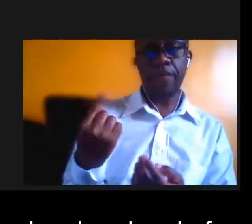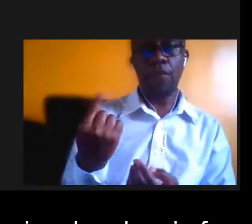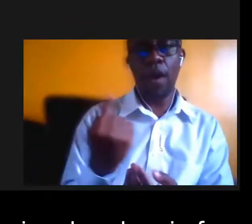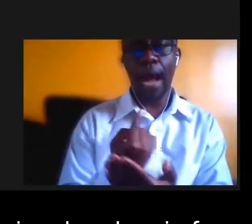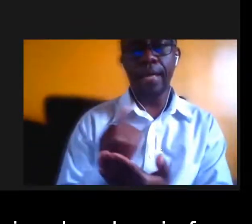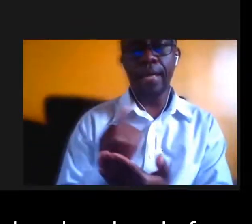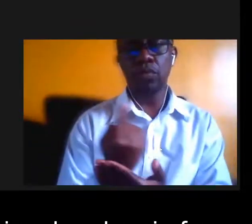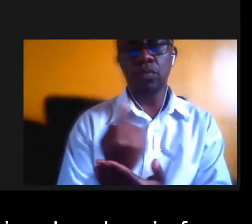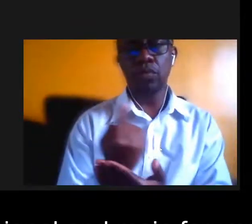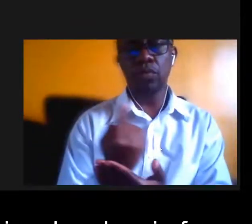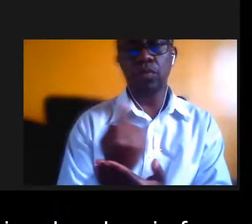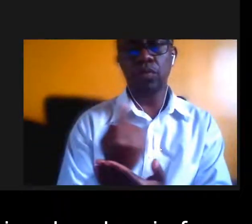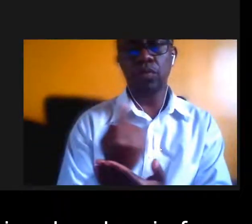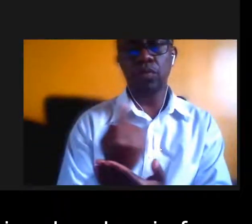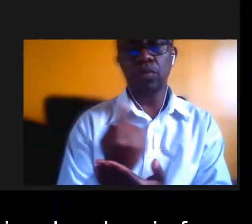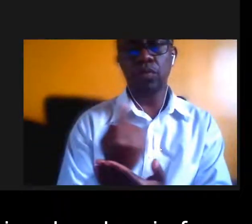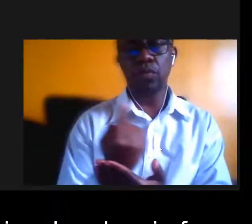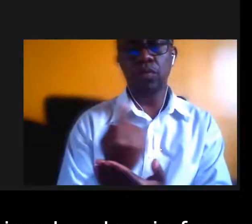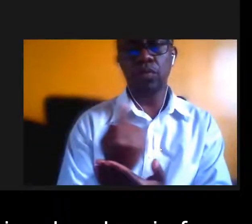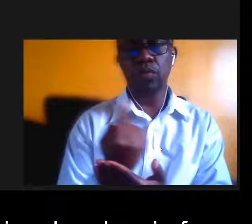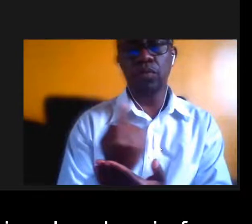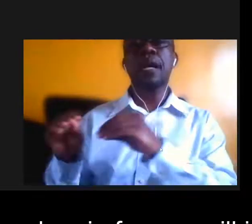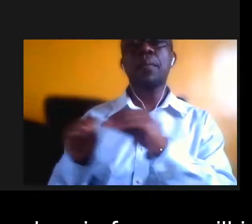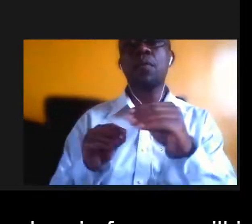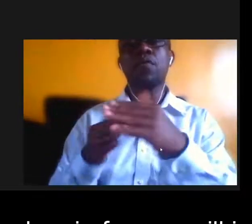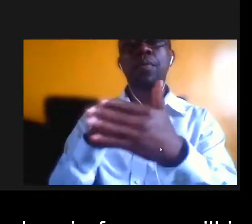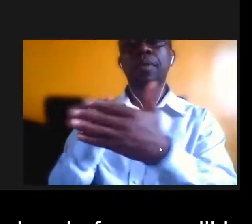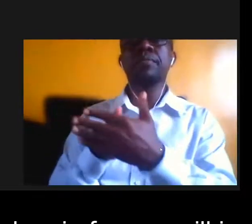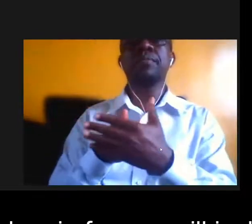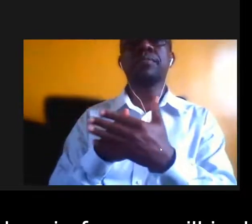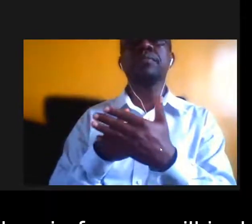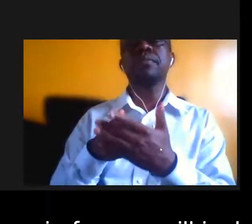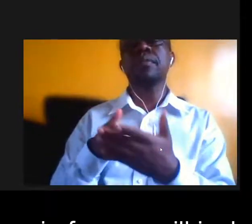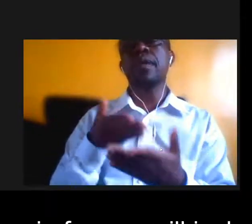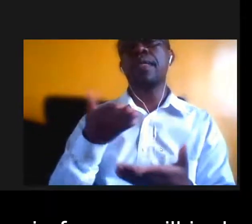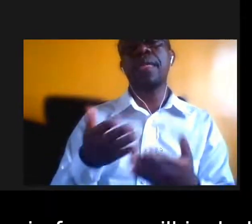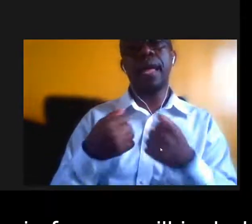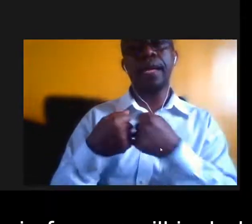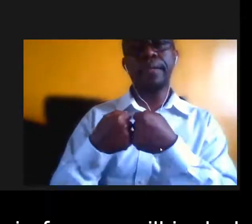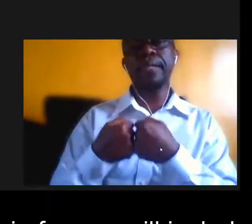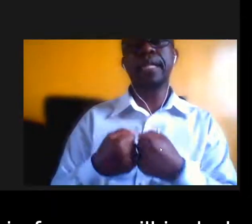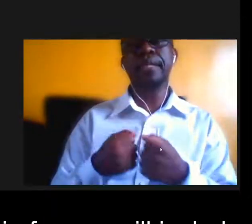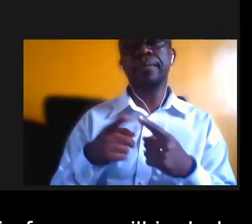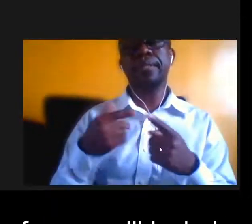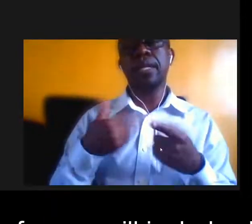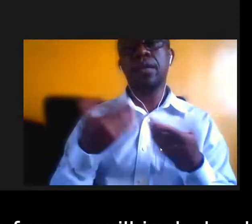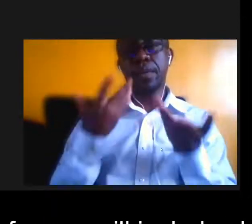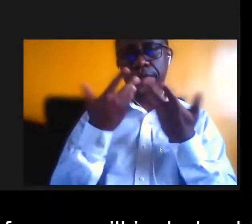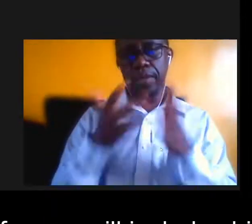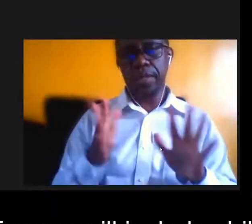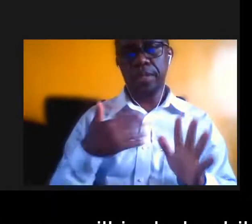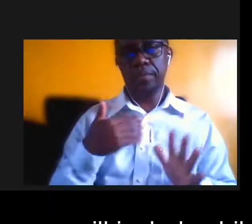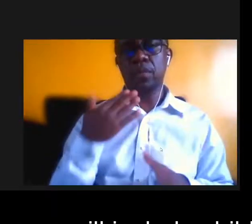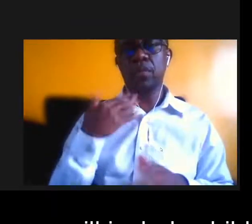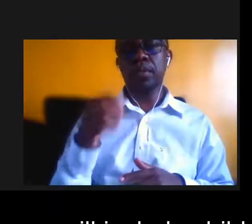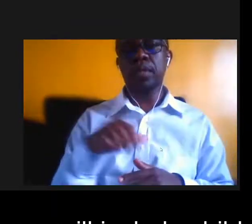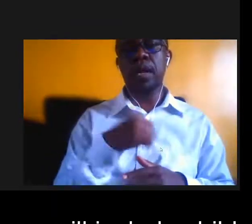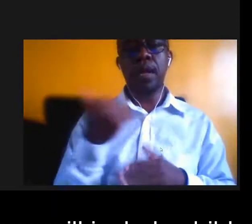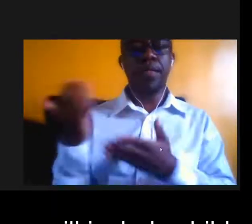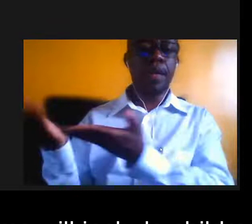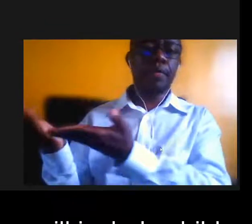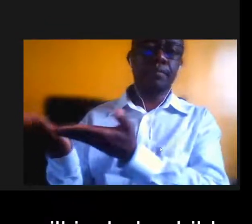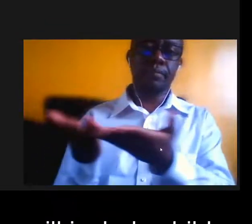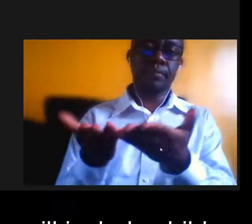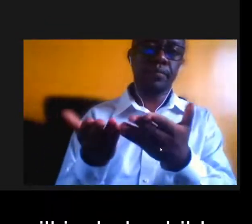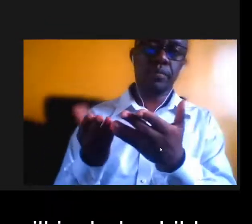to close down. I think I'll leave space for other people to comment. But in a nutshell,